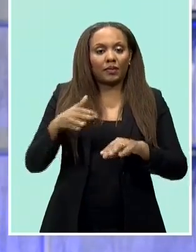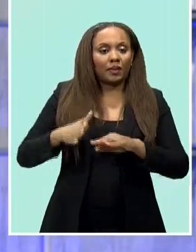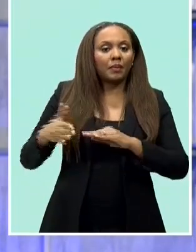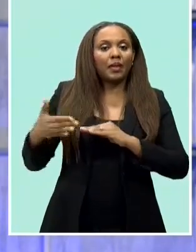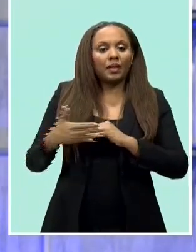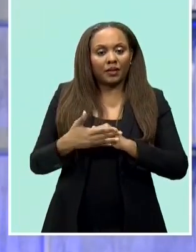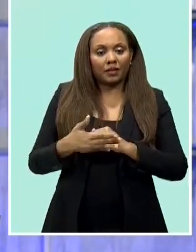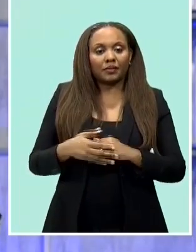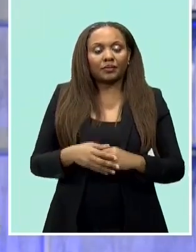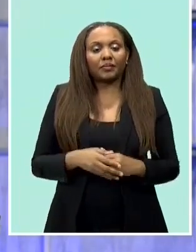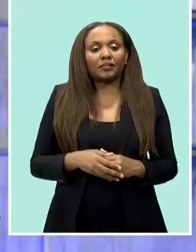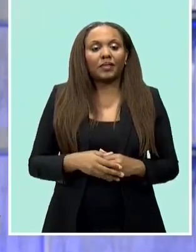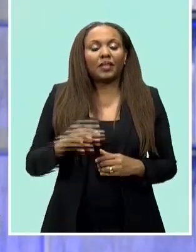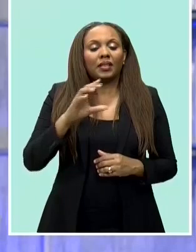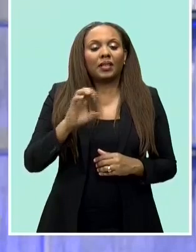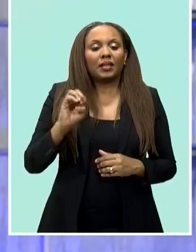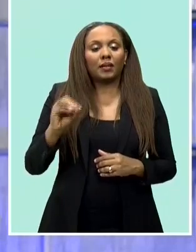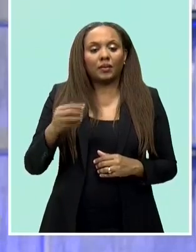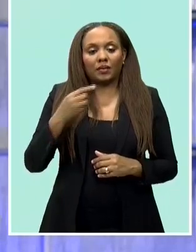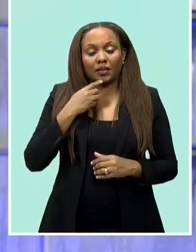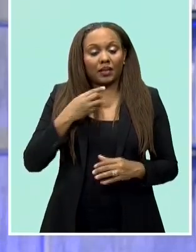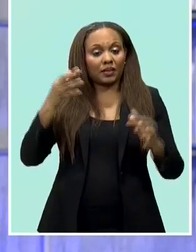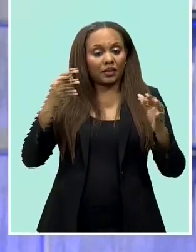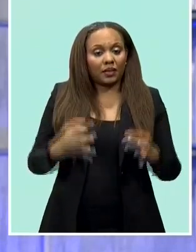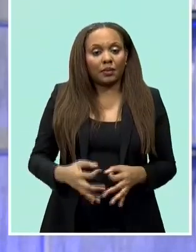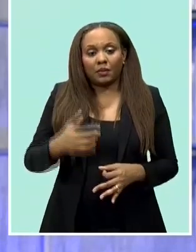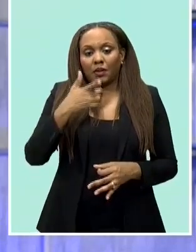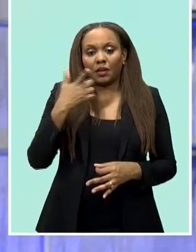Garvin Madeira says the decision is a result of the